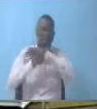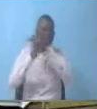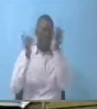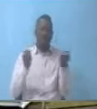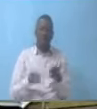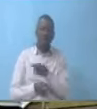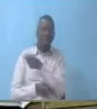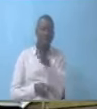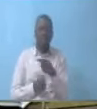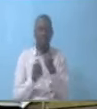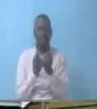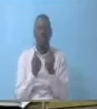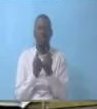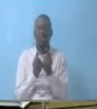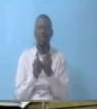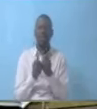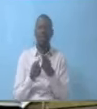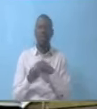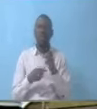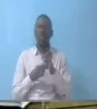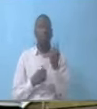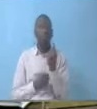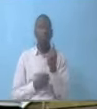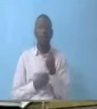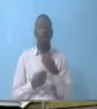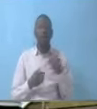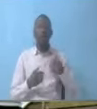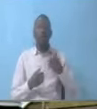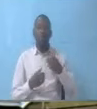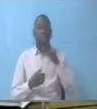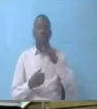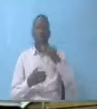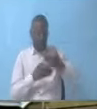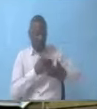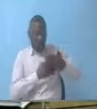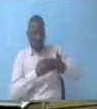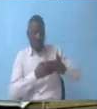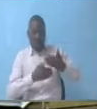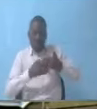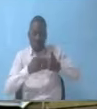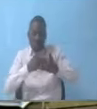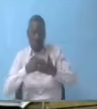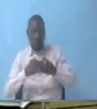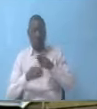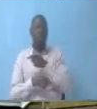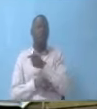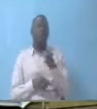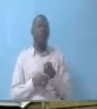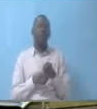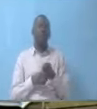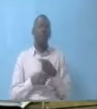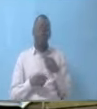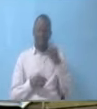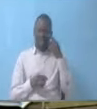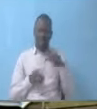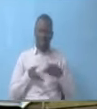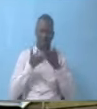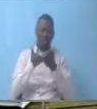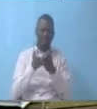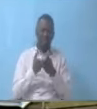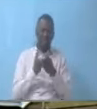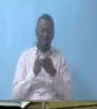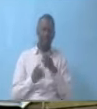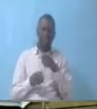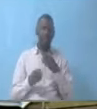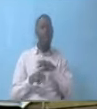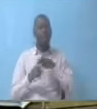assets of those who were close to them, so close to them that it gave the appearance that they have